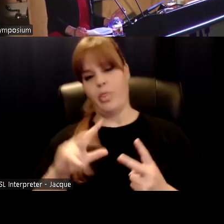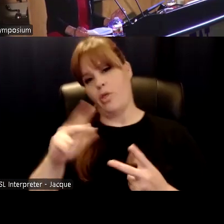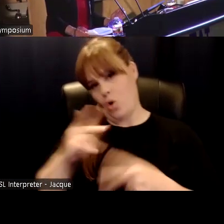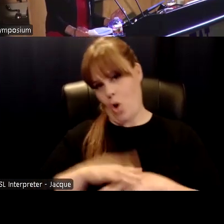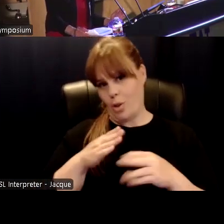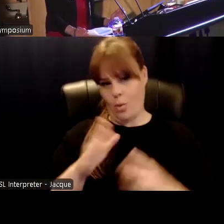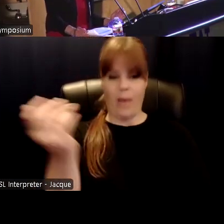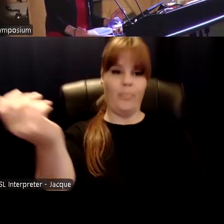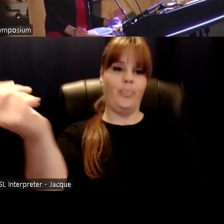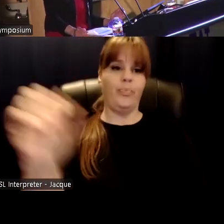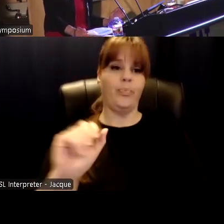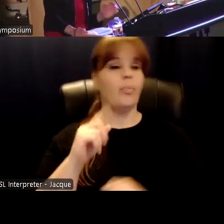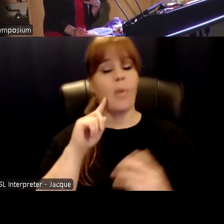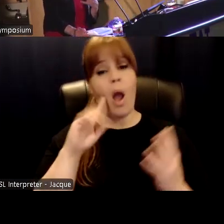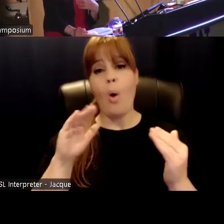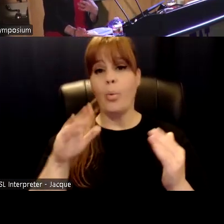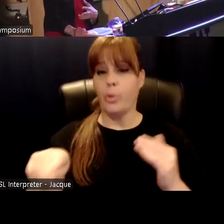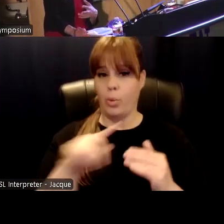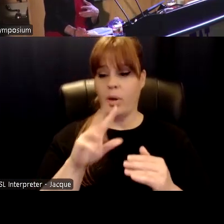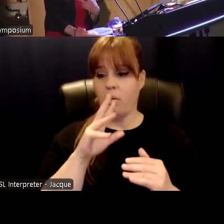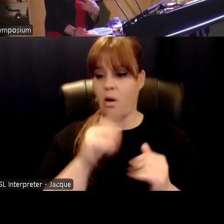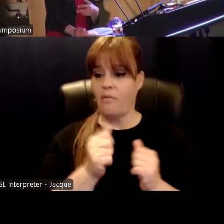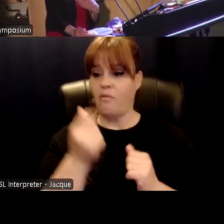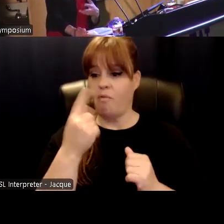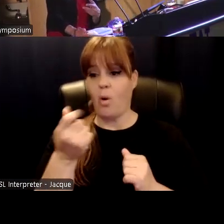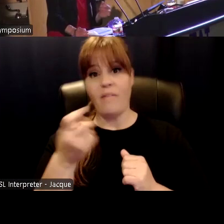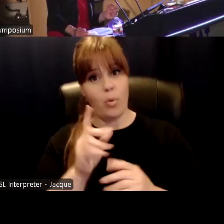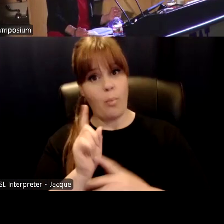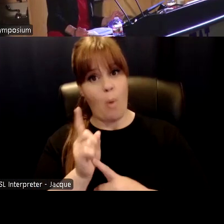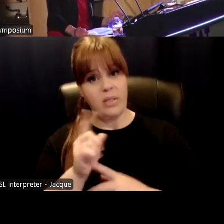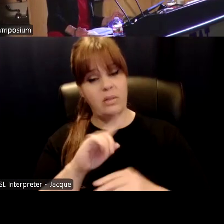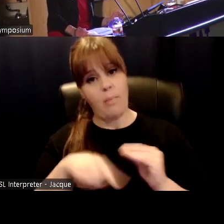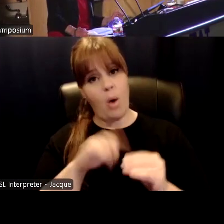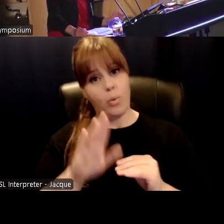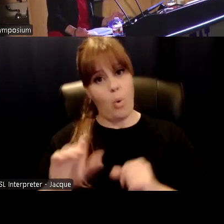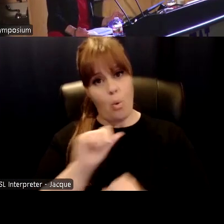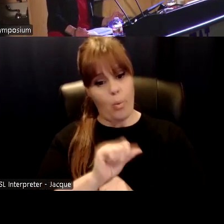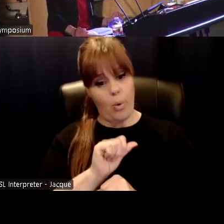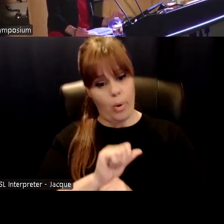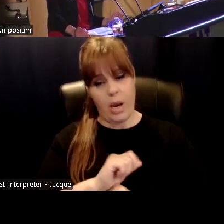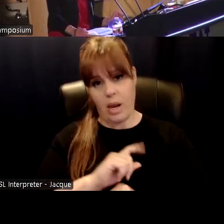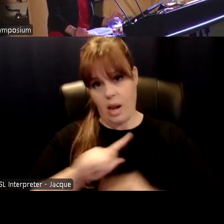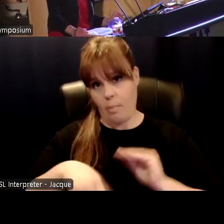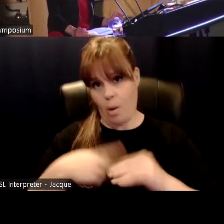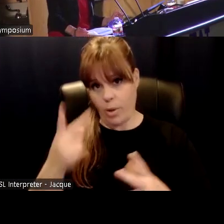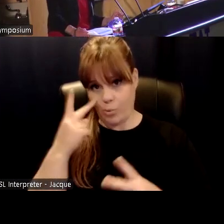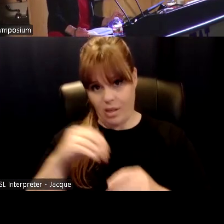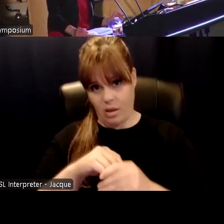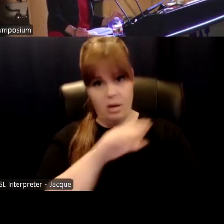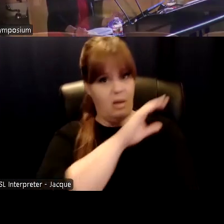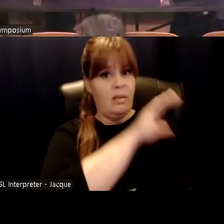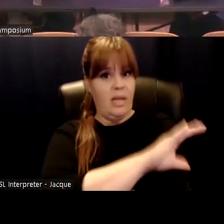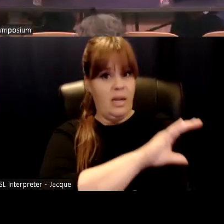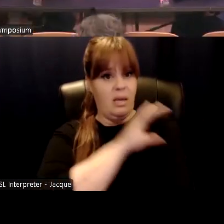hope that you can talk for a few minutes about your work and what you see in clinic. And